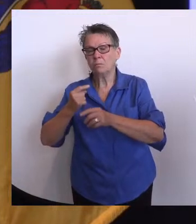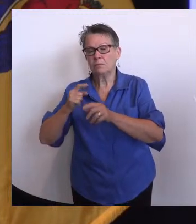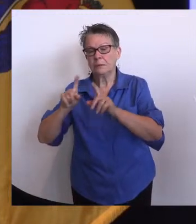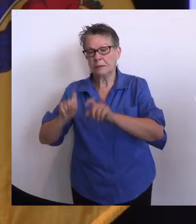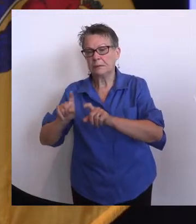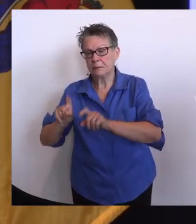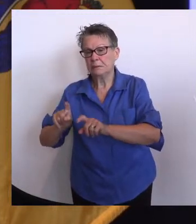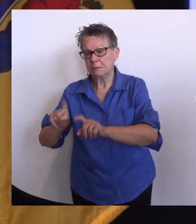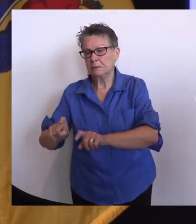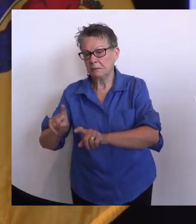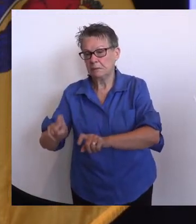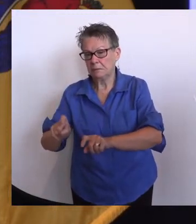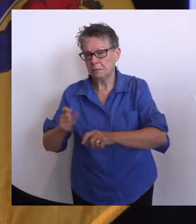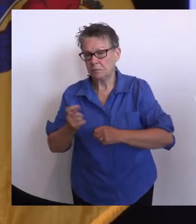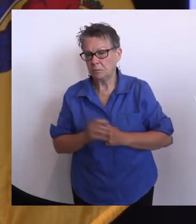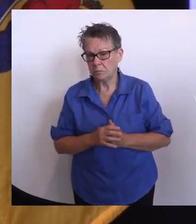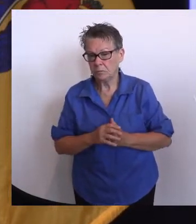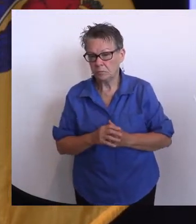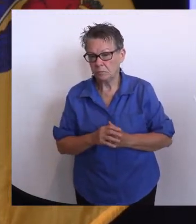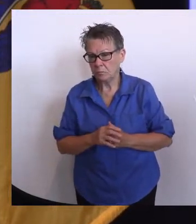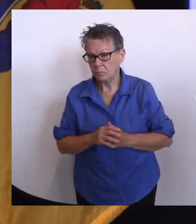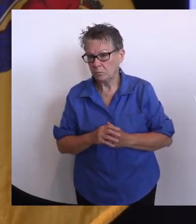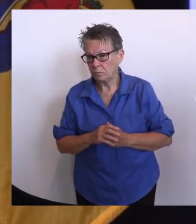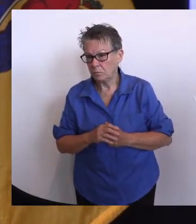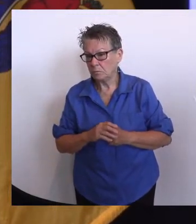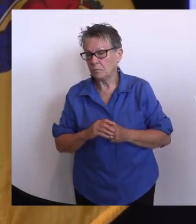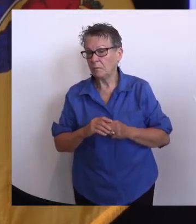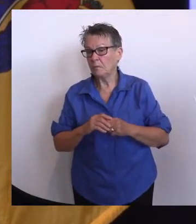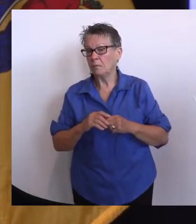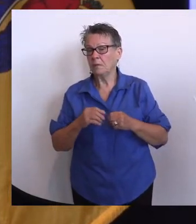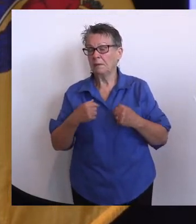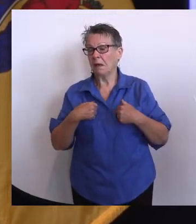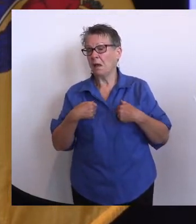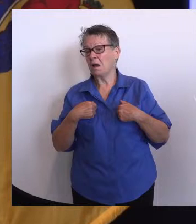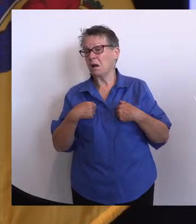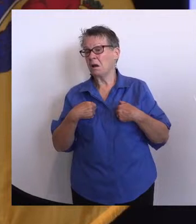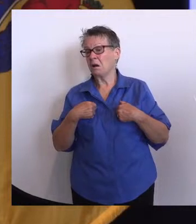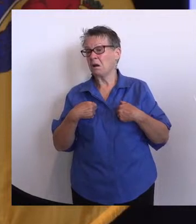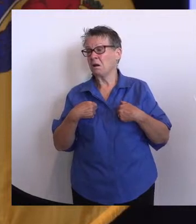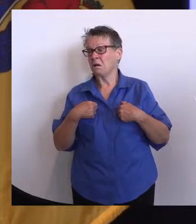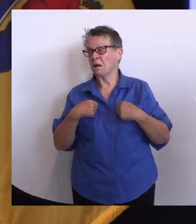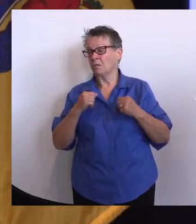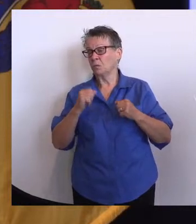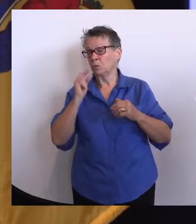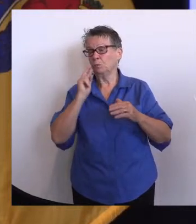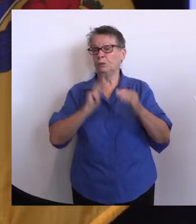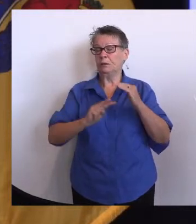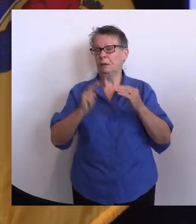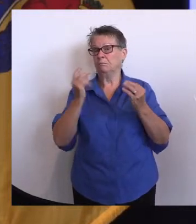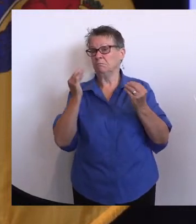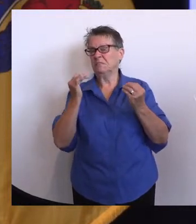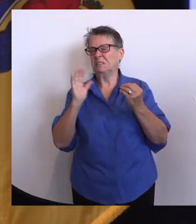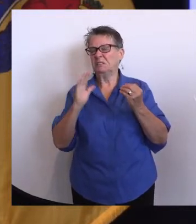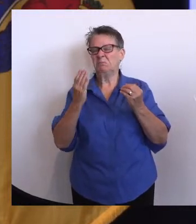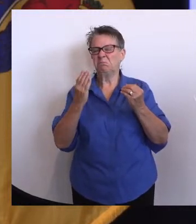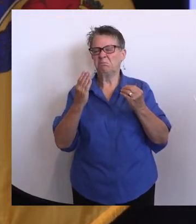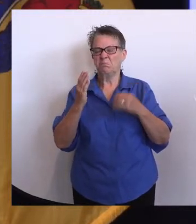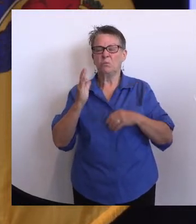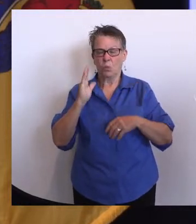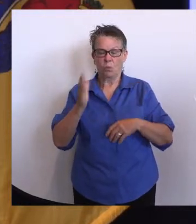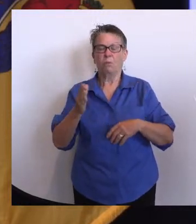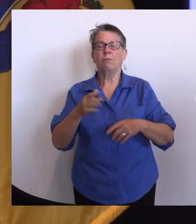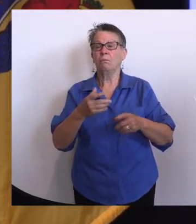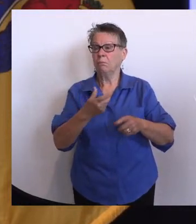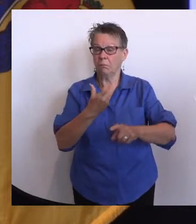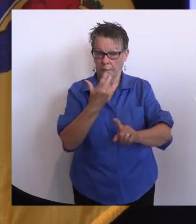but if I had to predict, that's where it will end up. Is that fair to say, Judy, without making news? Yeah. I don't have